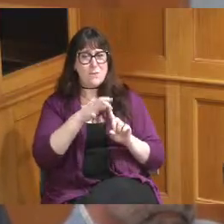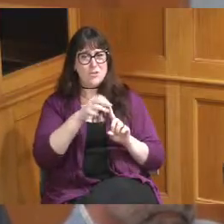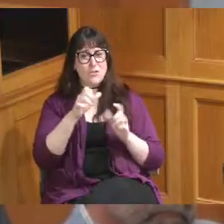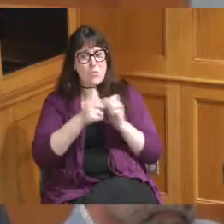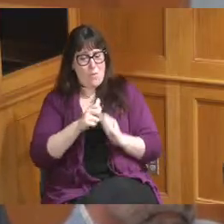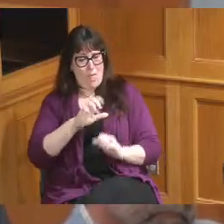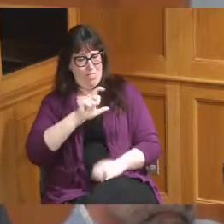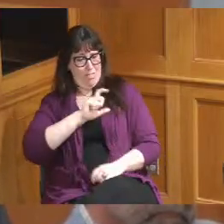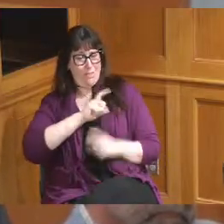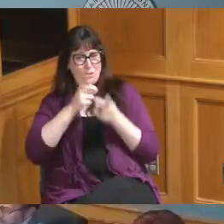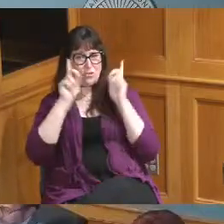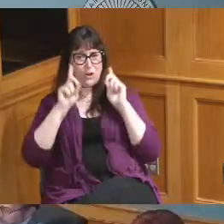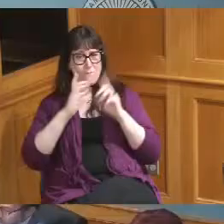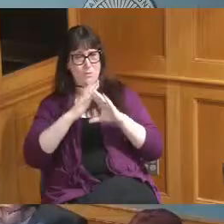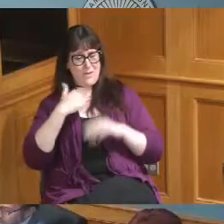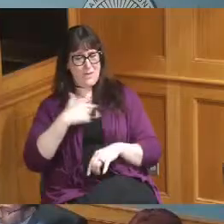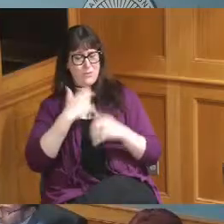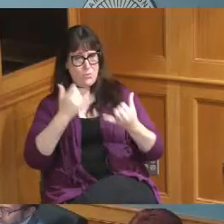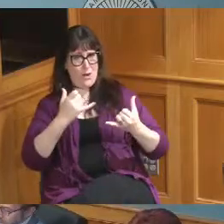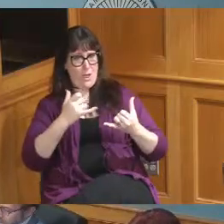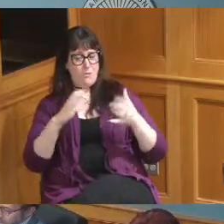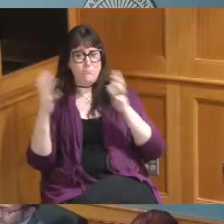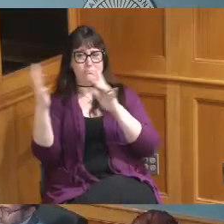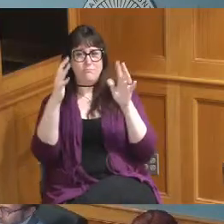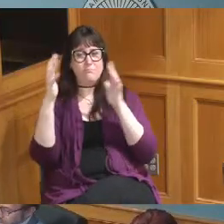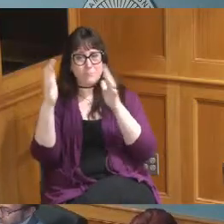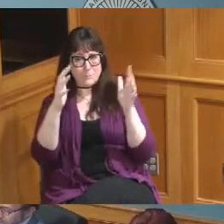right now. Thank you. Thank you.